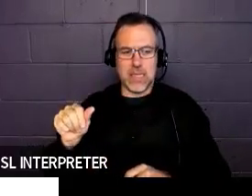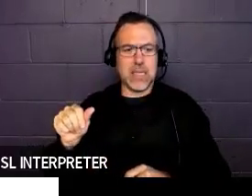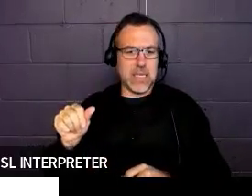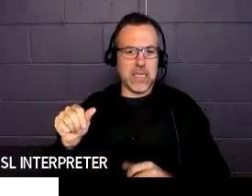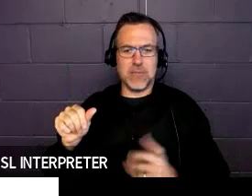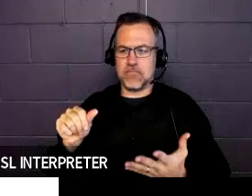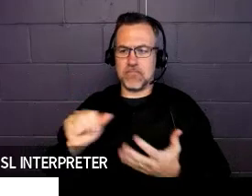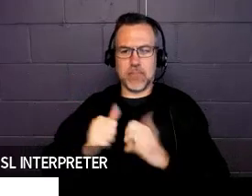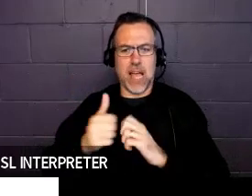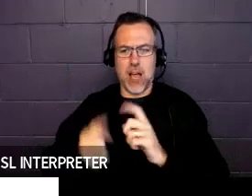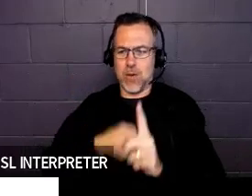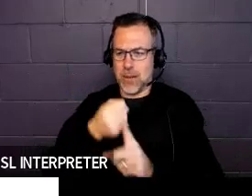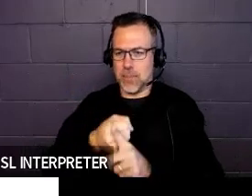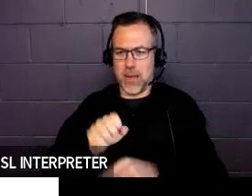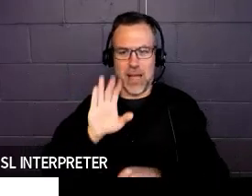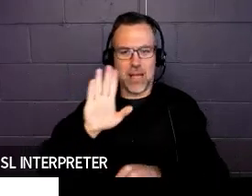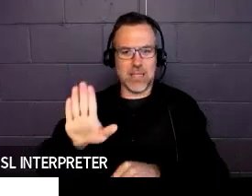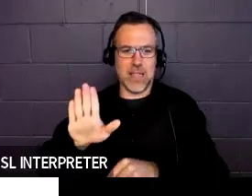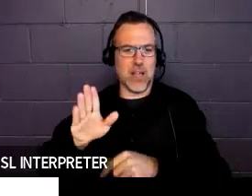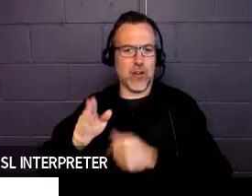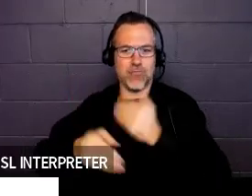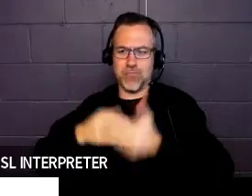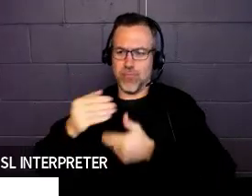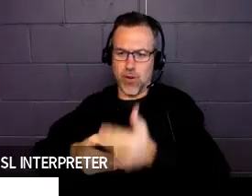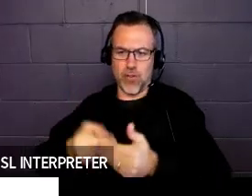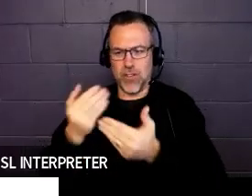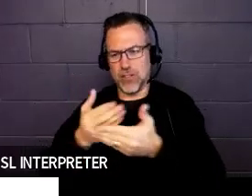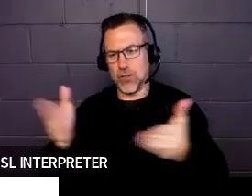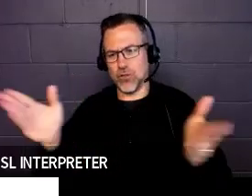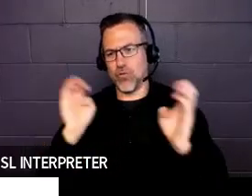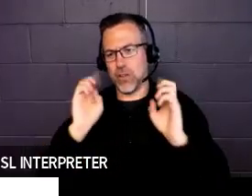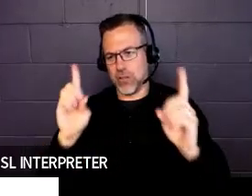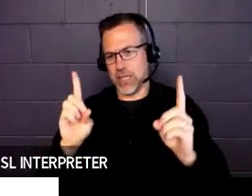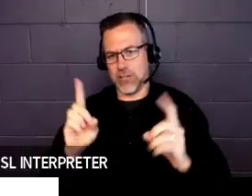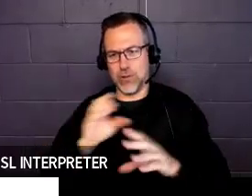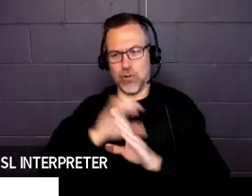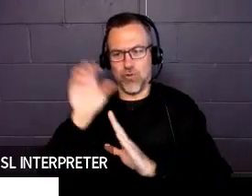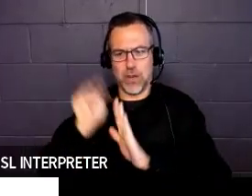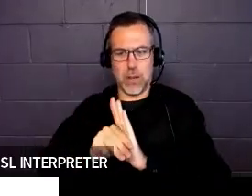is affecting their progress in the general ed curriculum.